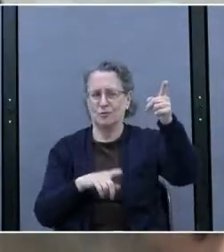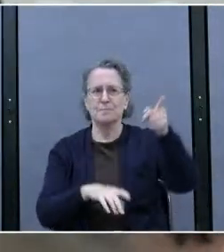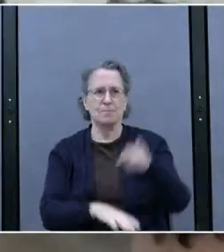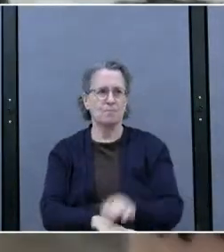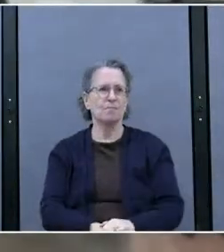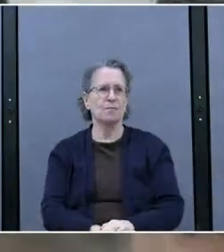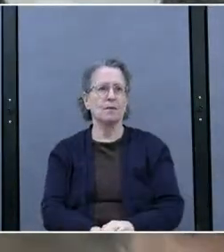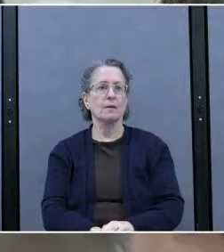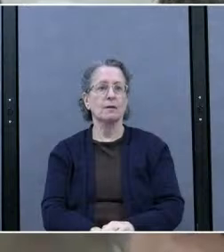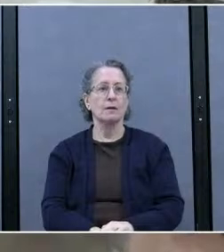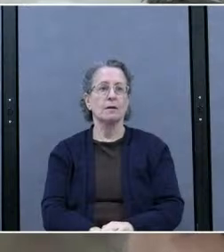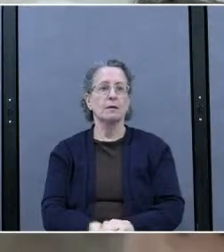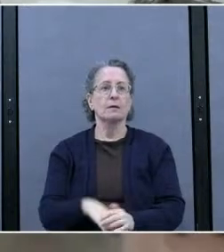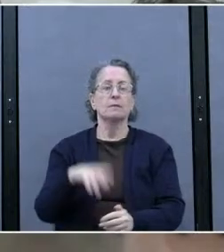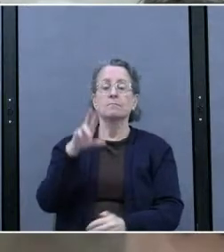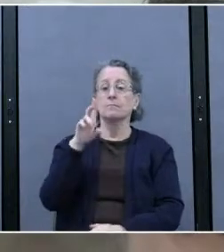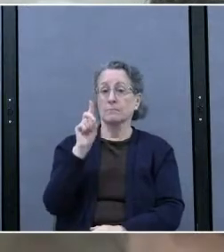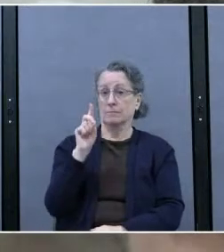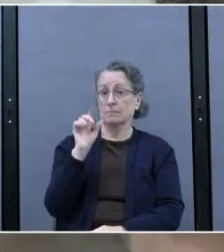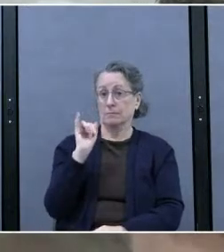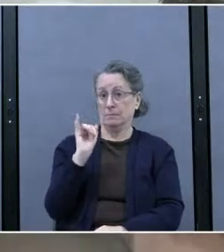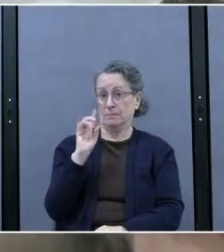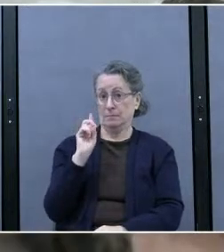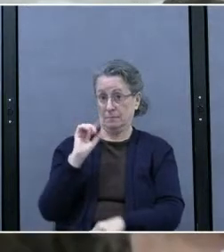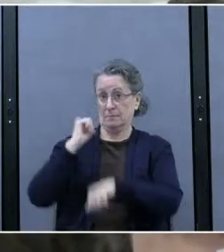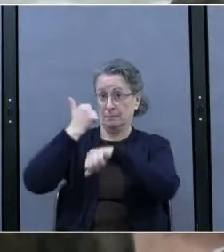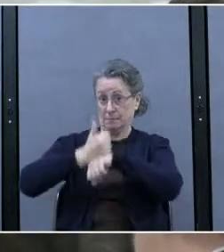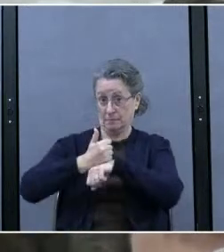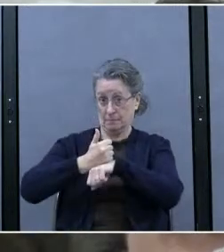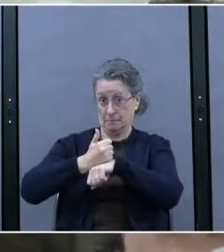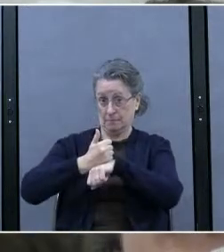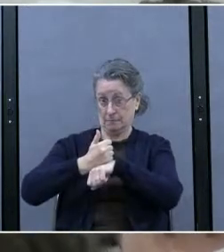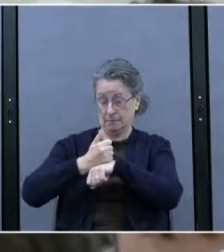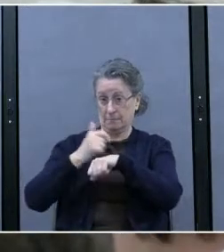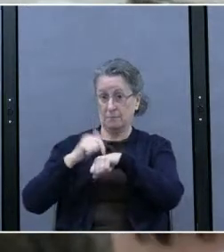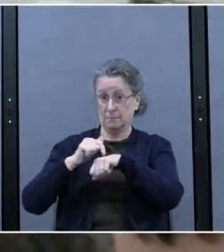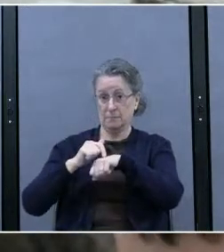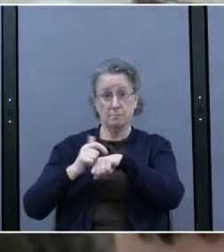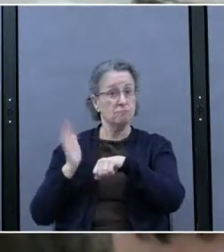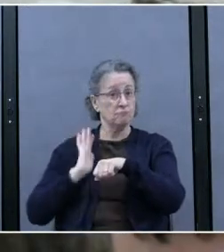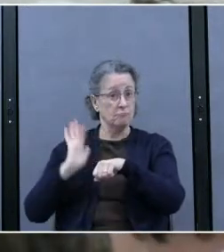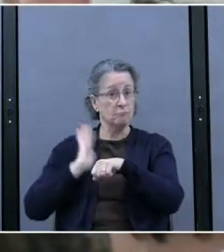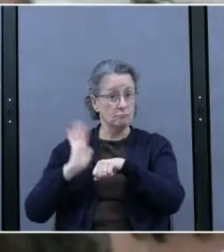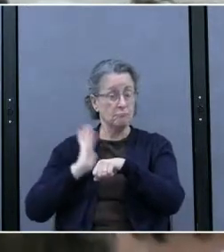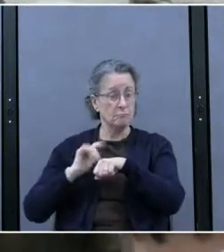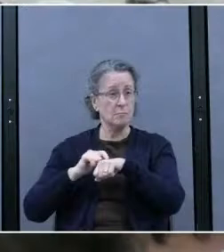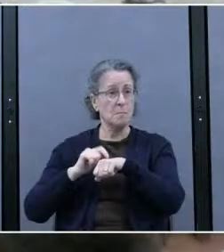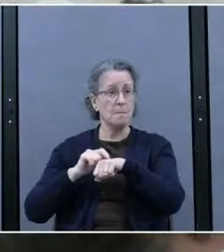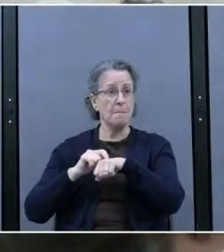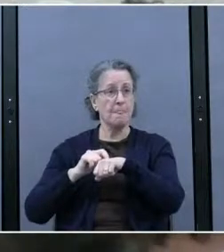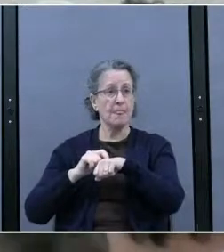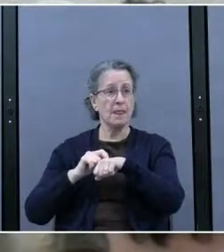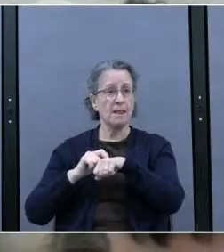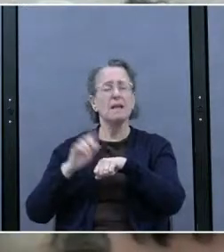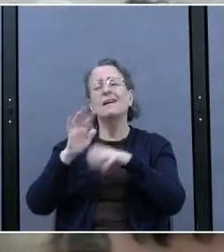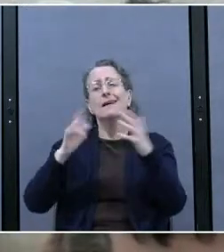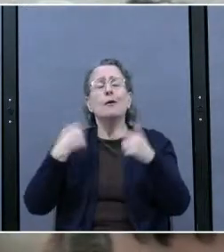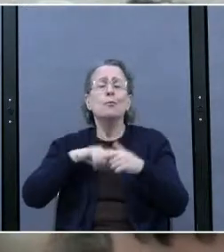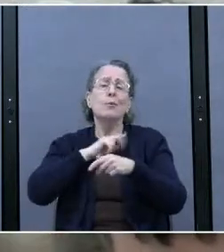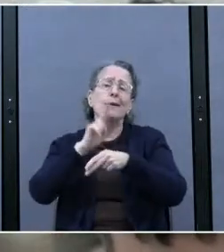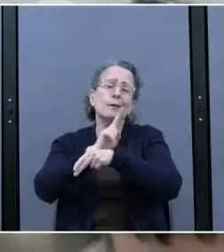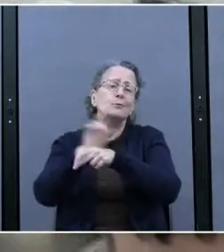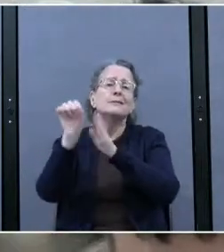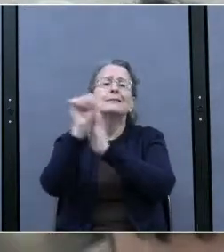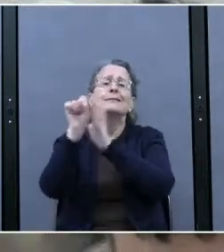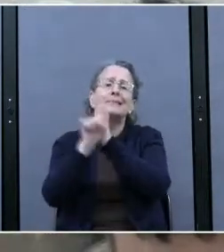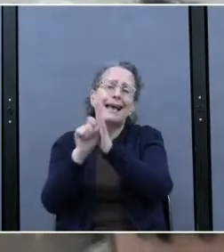So when the downtown district was designated, it was done with the programs required in